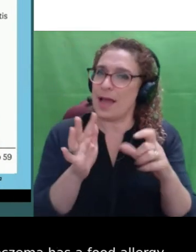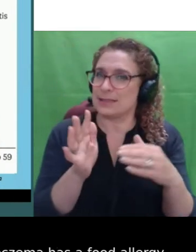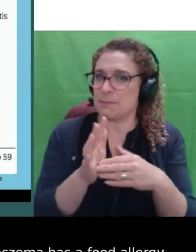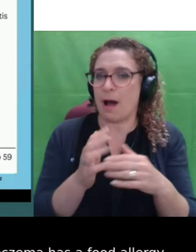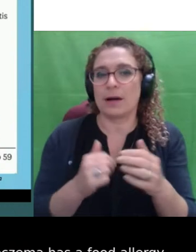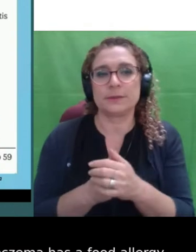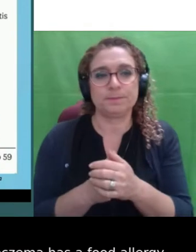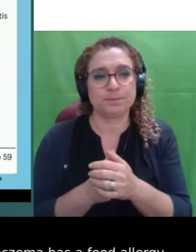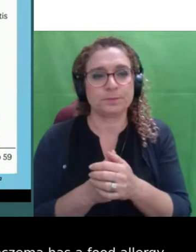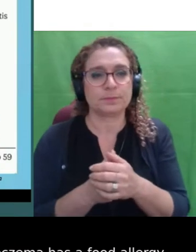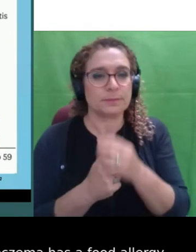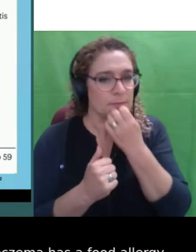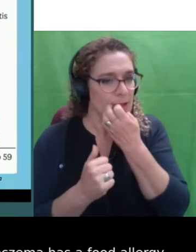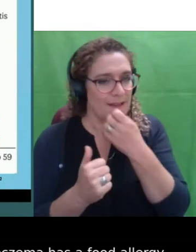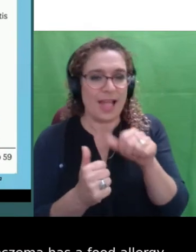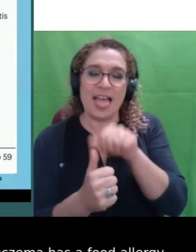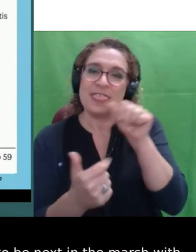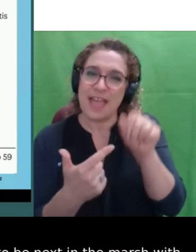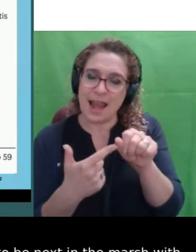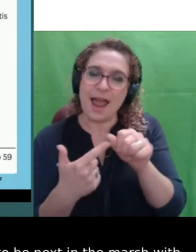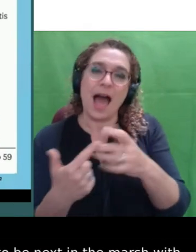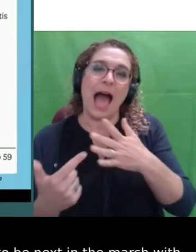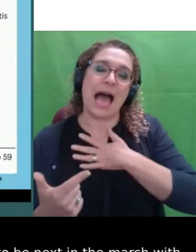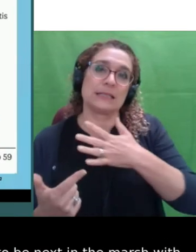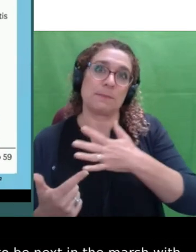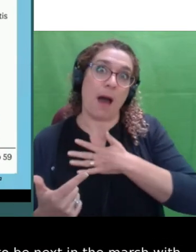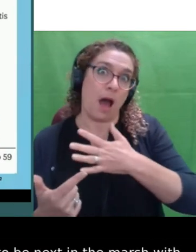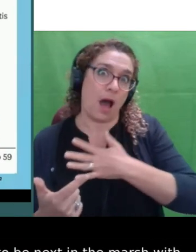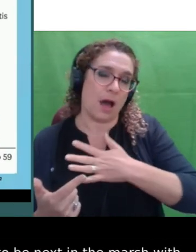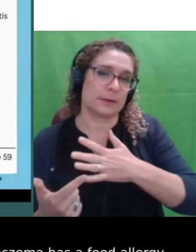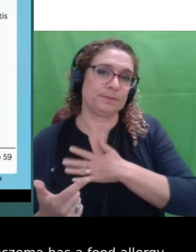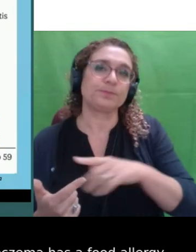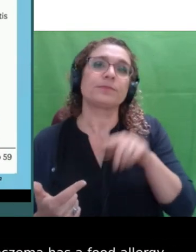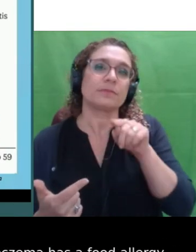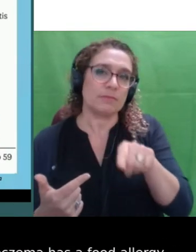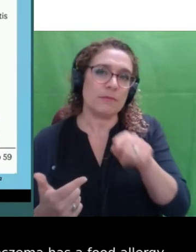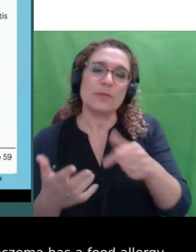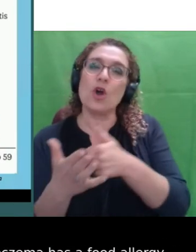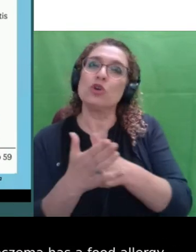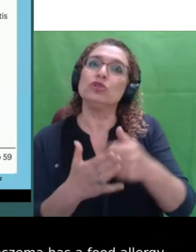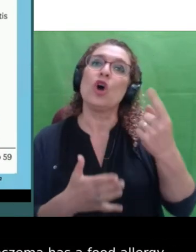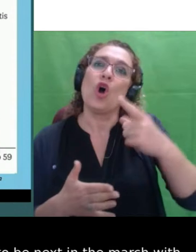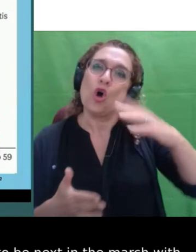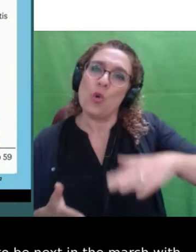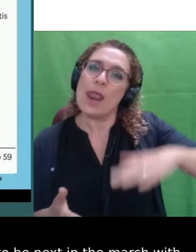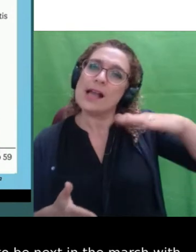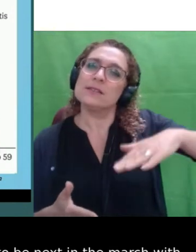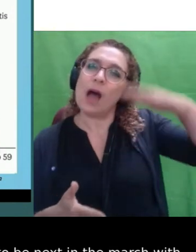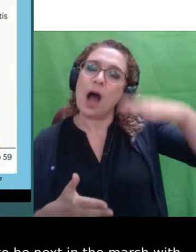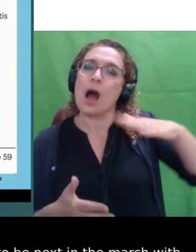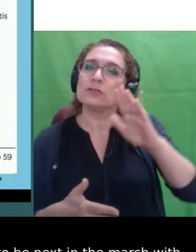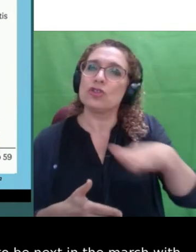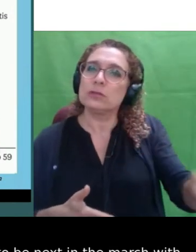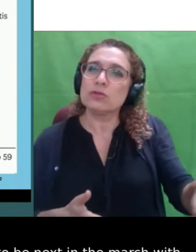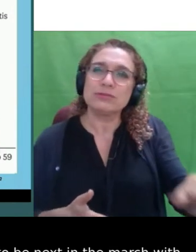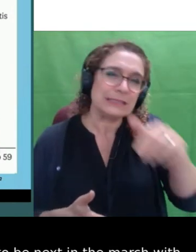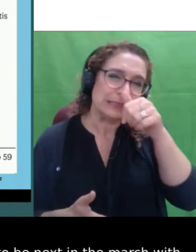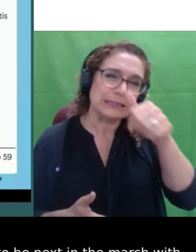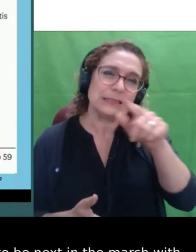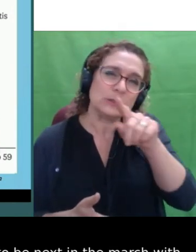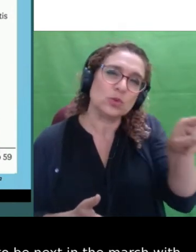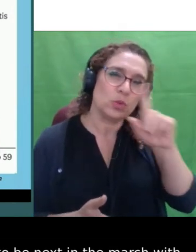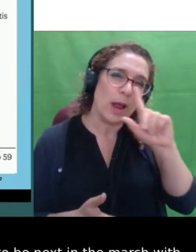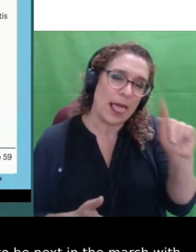allergic rhinitis so asthma really peaks um late child like sort of later childhood sort of 6 to 11